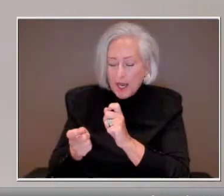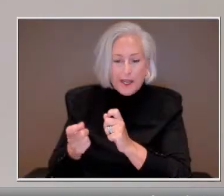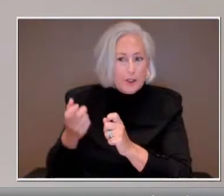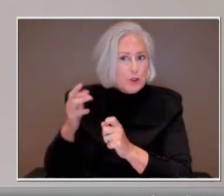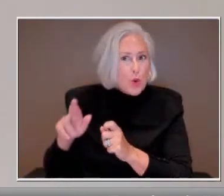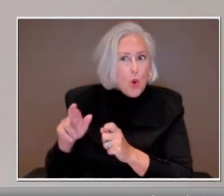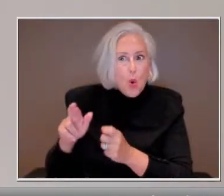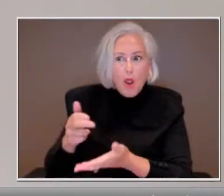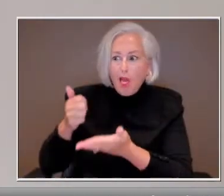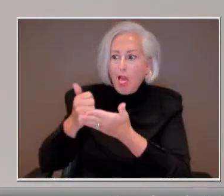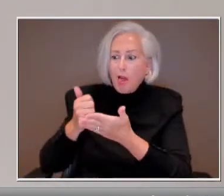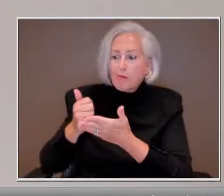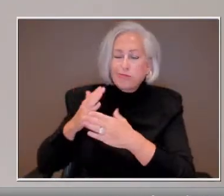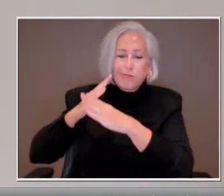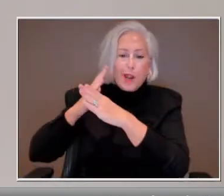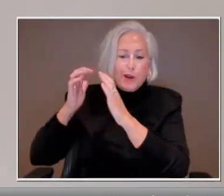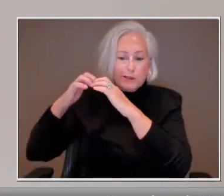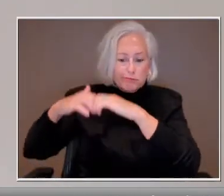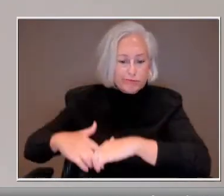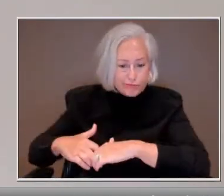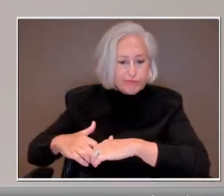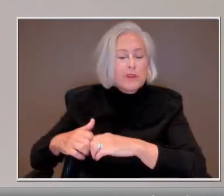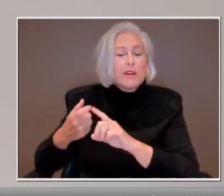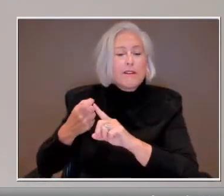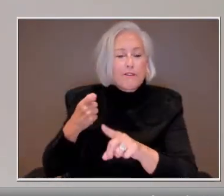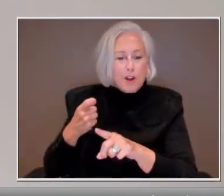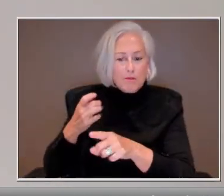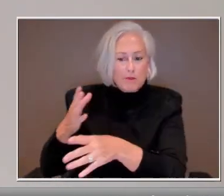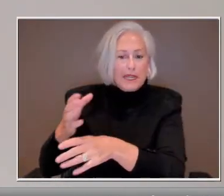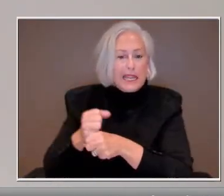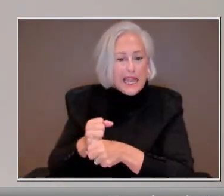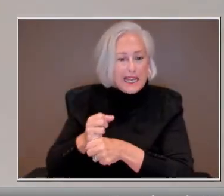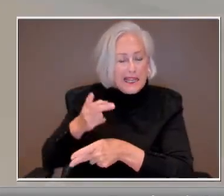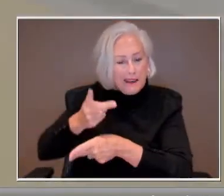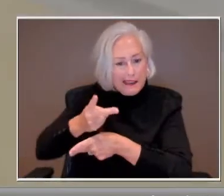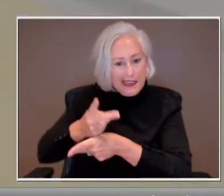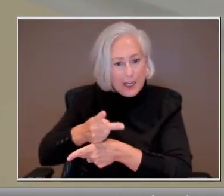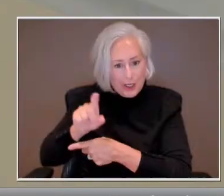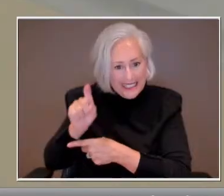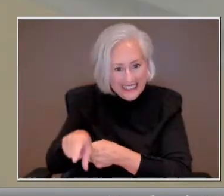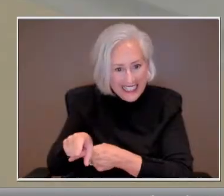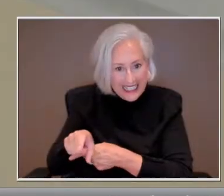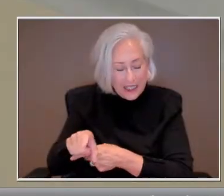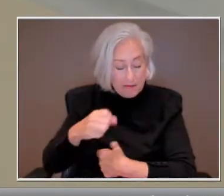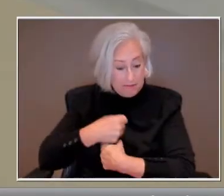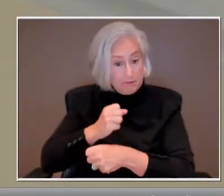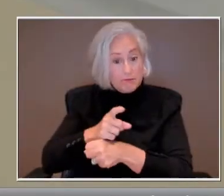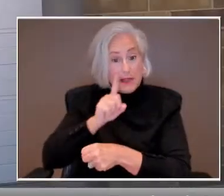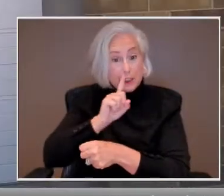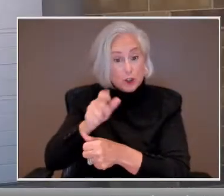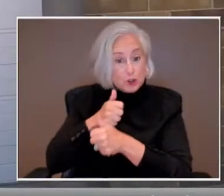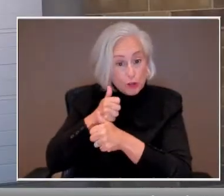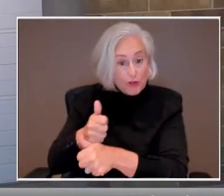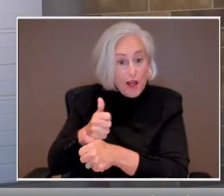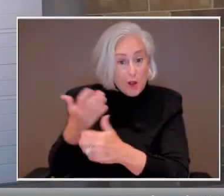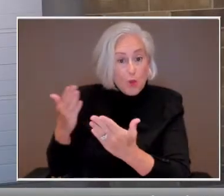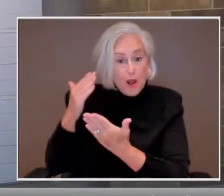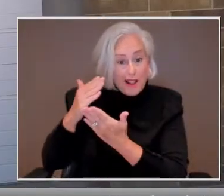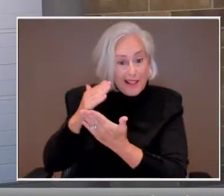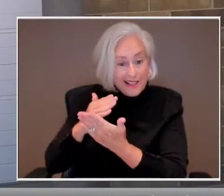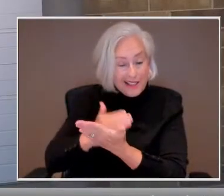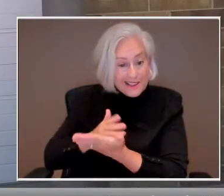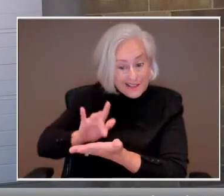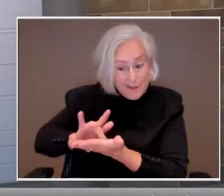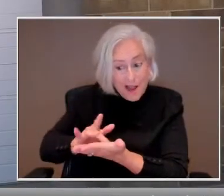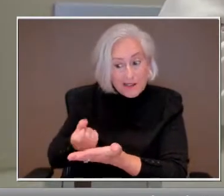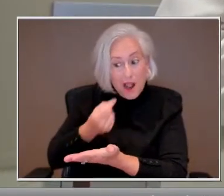provide education, and then make sure that they're staying on track with taking their medications and keeping on top